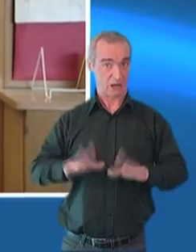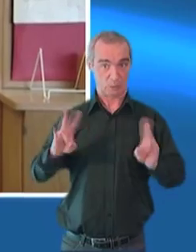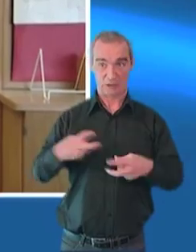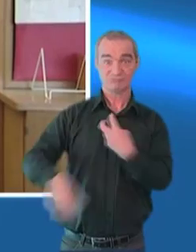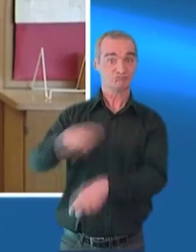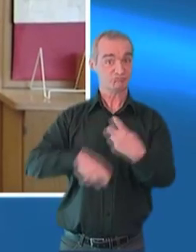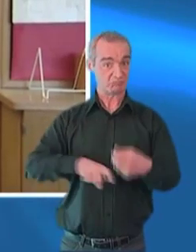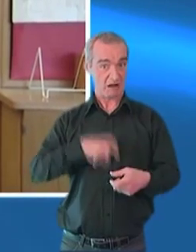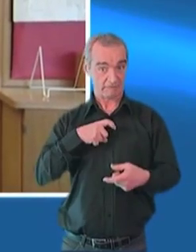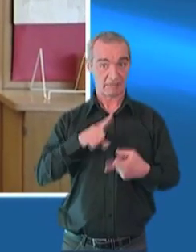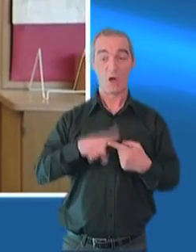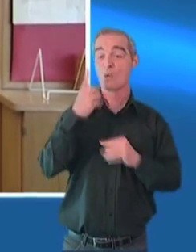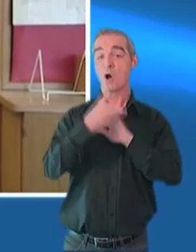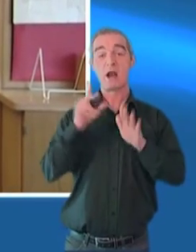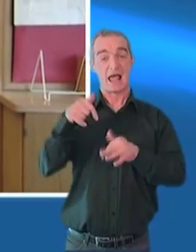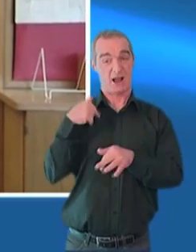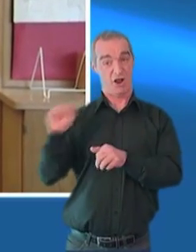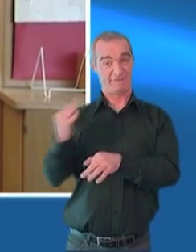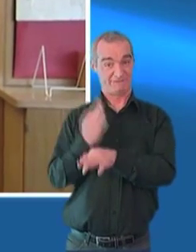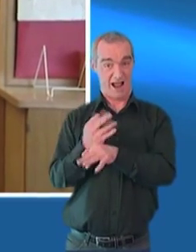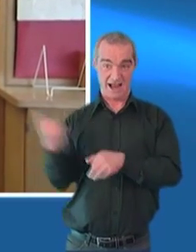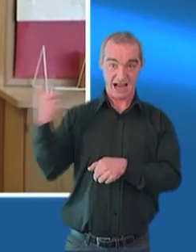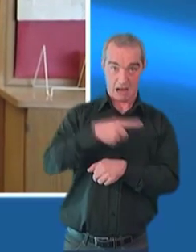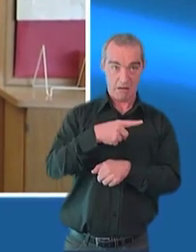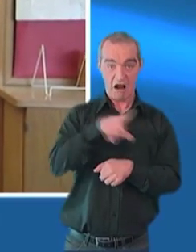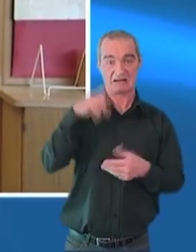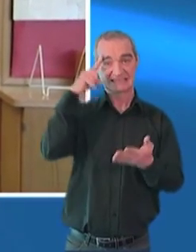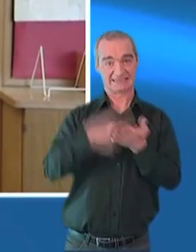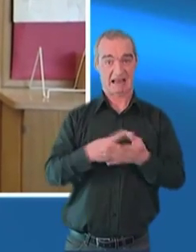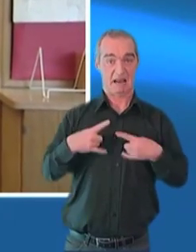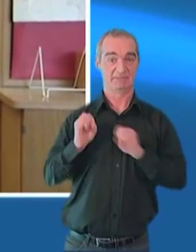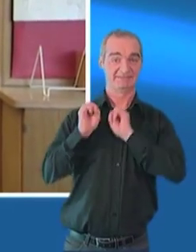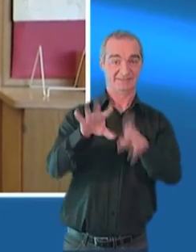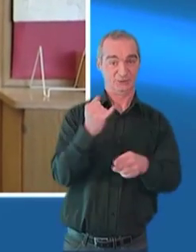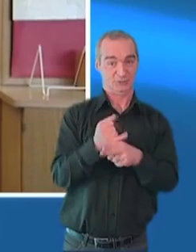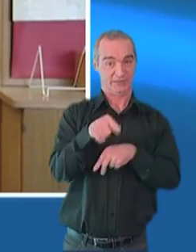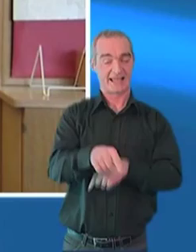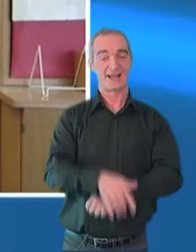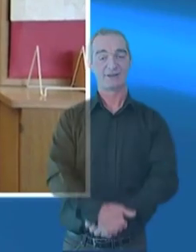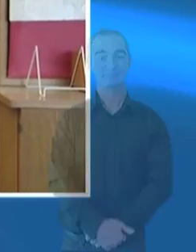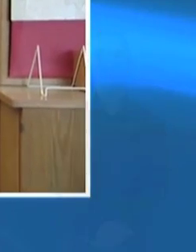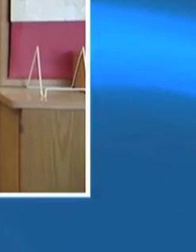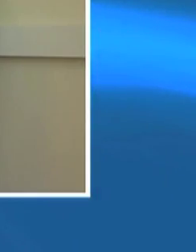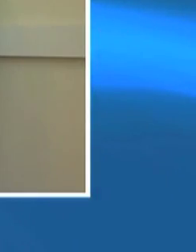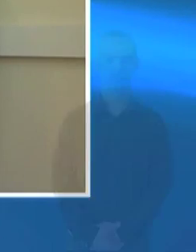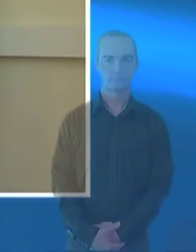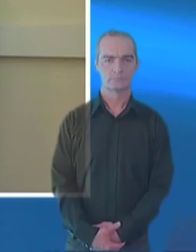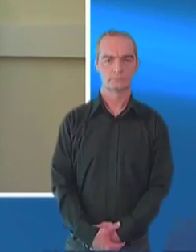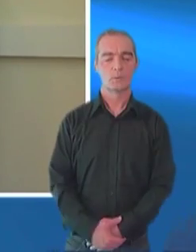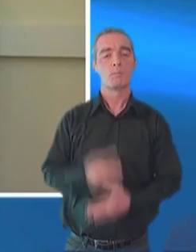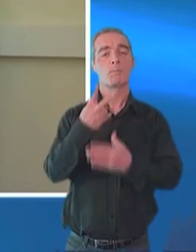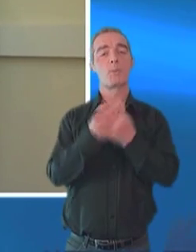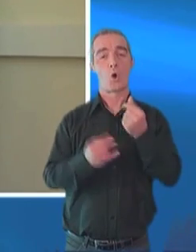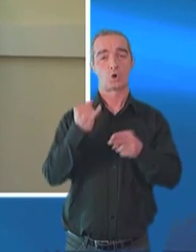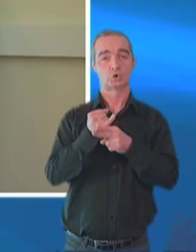school, brought Sheikha with me. Sheikha settled in straight away, loved the place, and the following week her dad came up and said, yeah, we'll send her there.